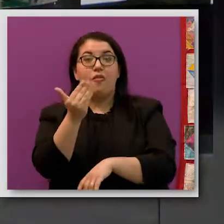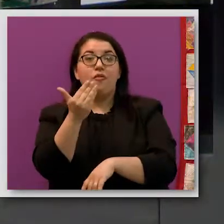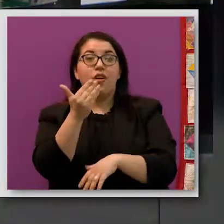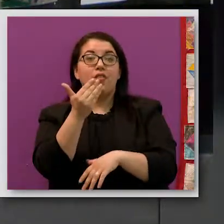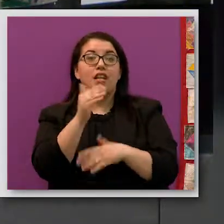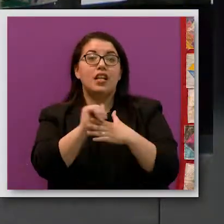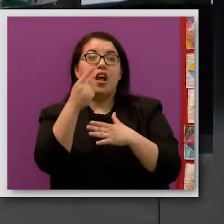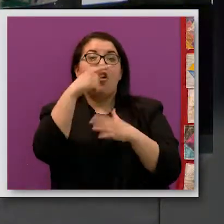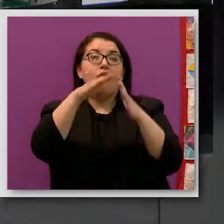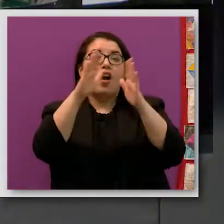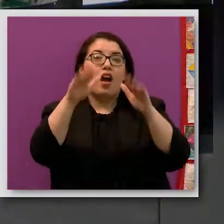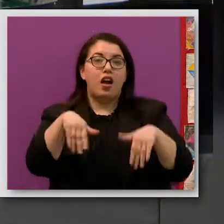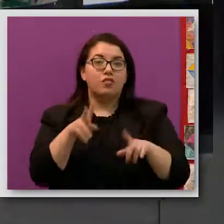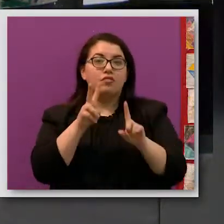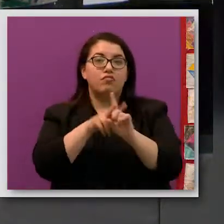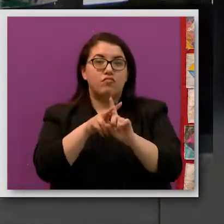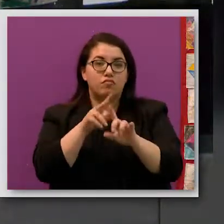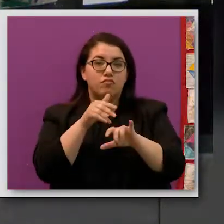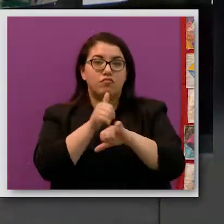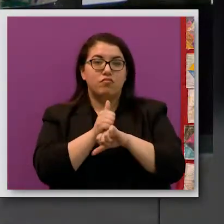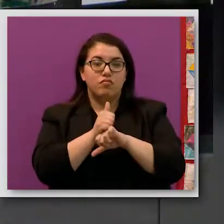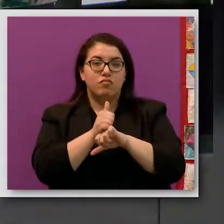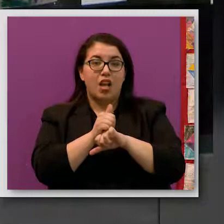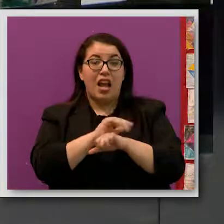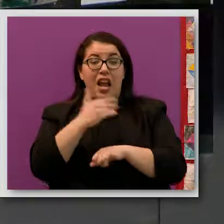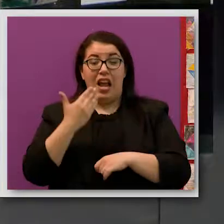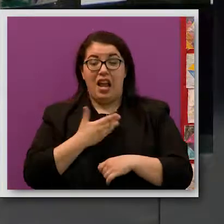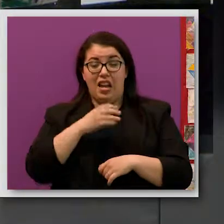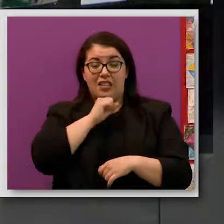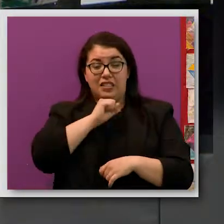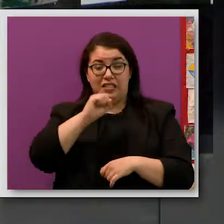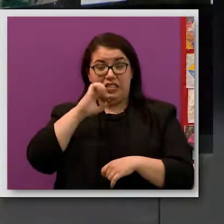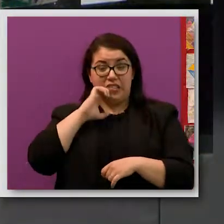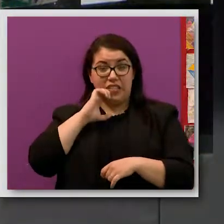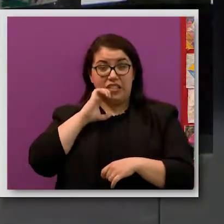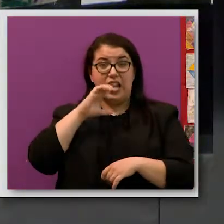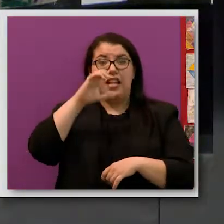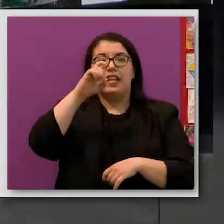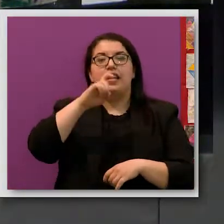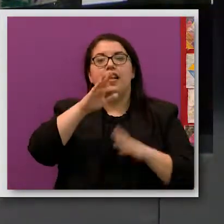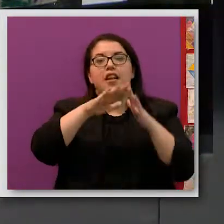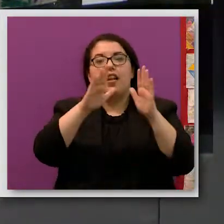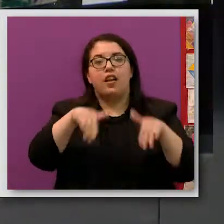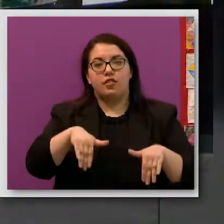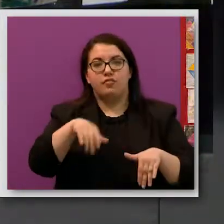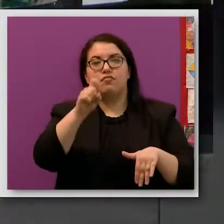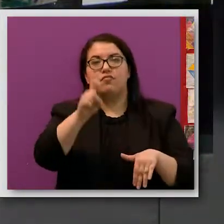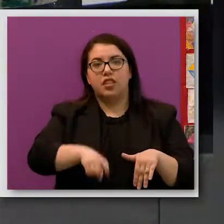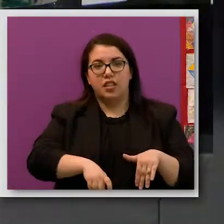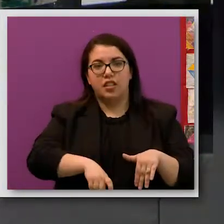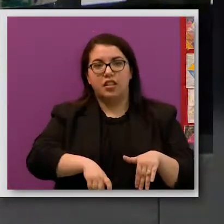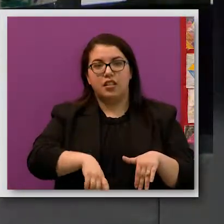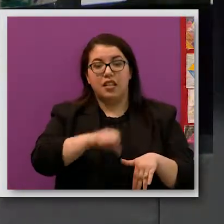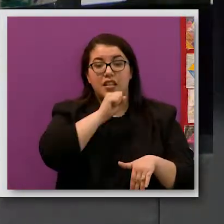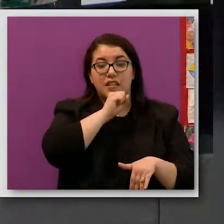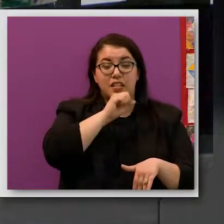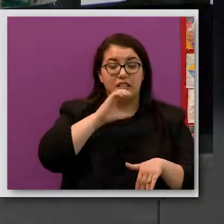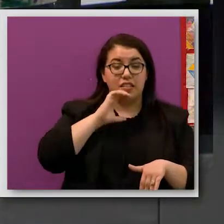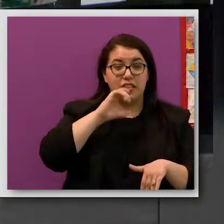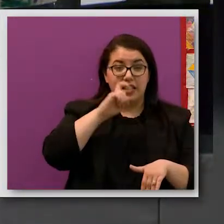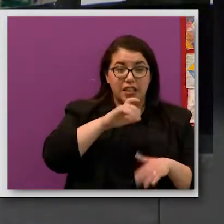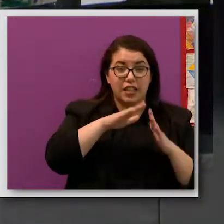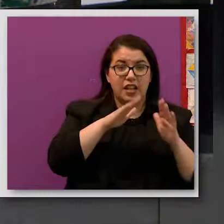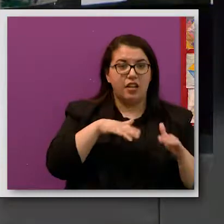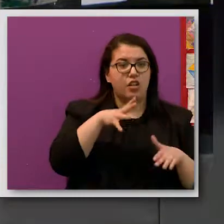$15 for housing. Our seniors are really in need of housing, affordable housing. We don't want their houses to be taken away from